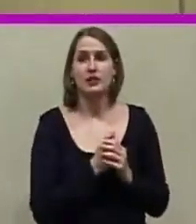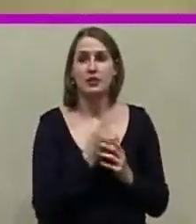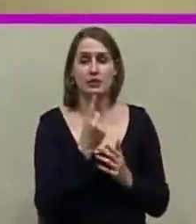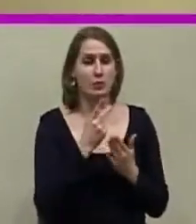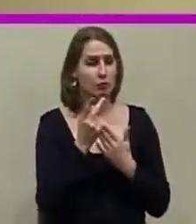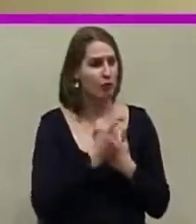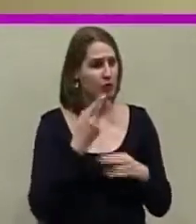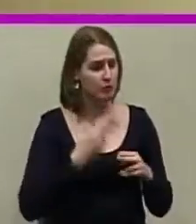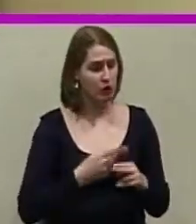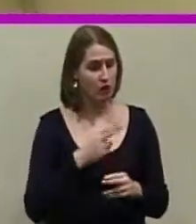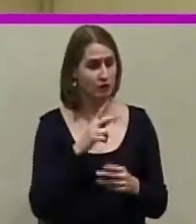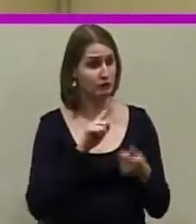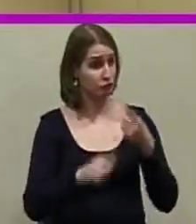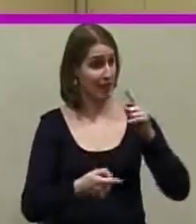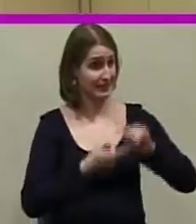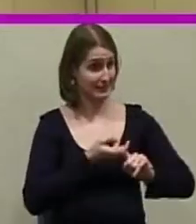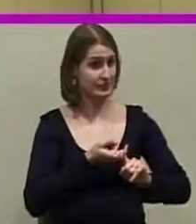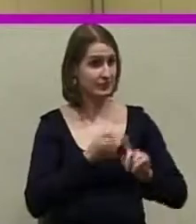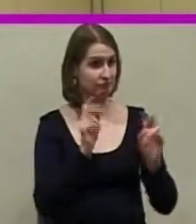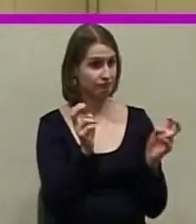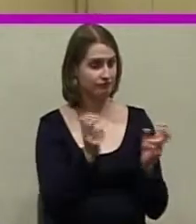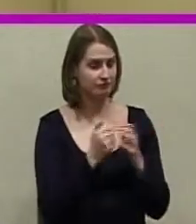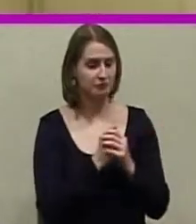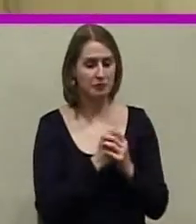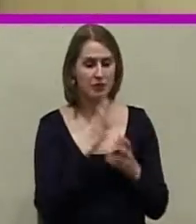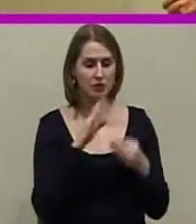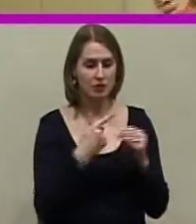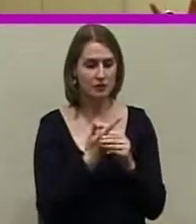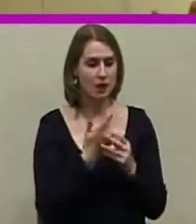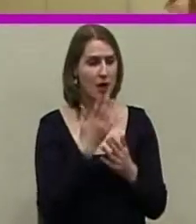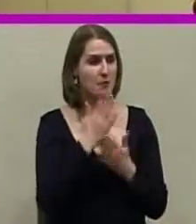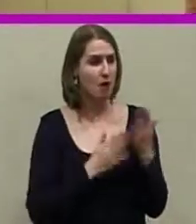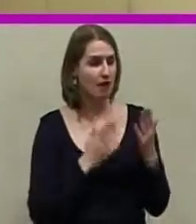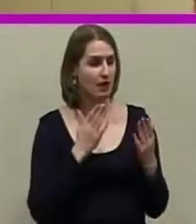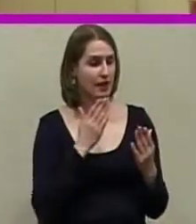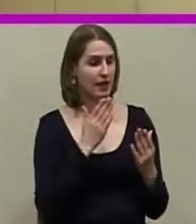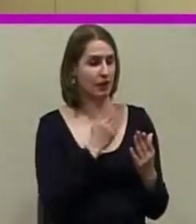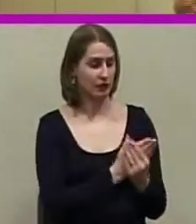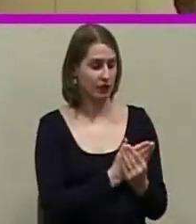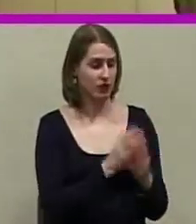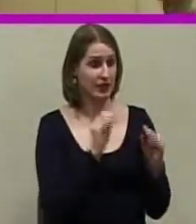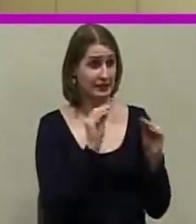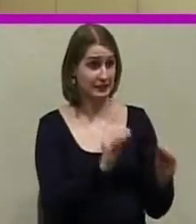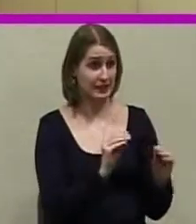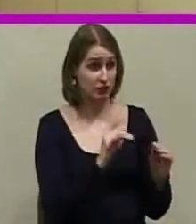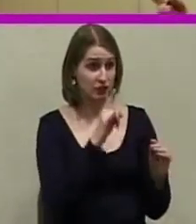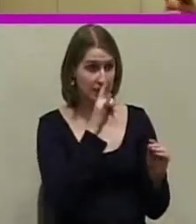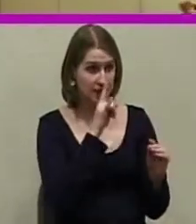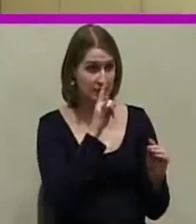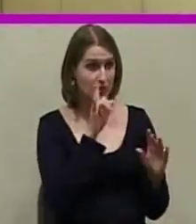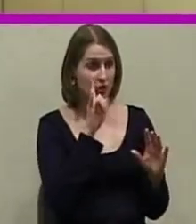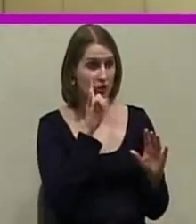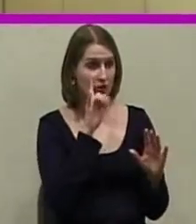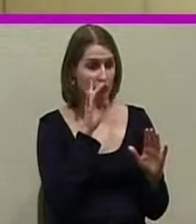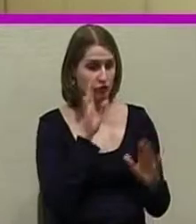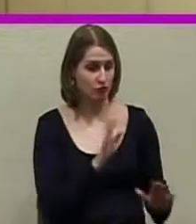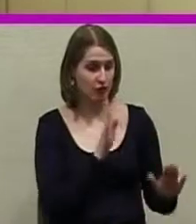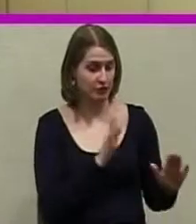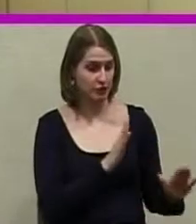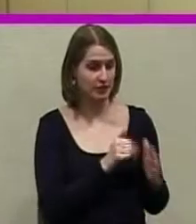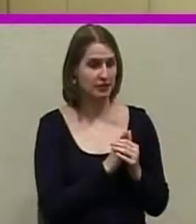example, called Friends that talks about the fact that part of the intervention is that I teach the kids the strategies. I usually pick a